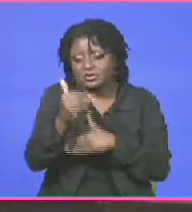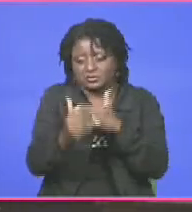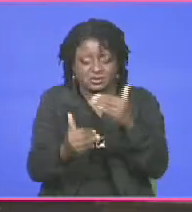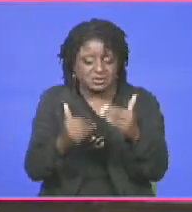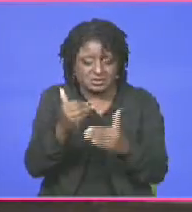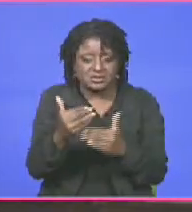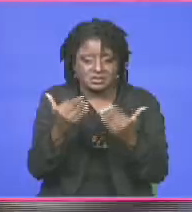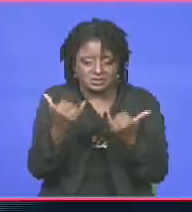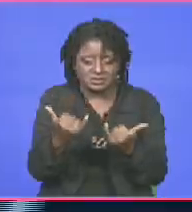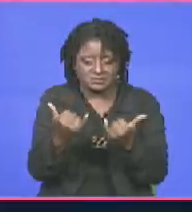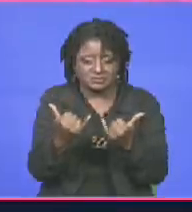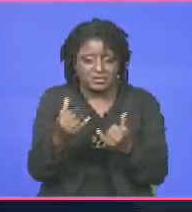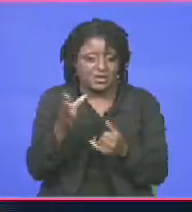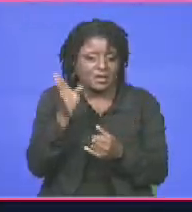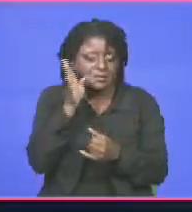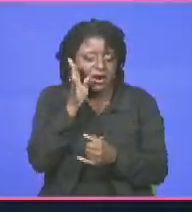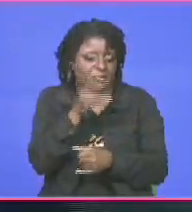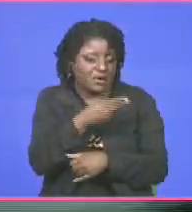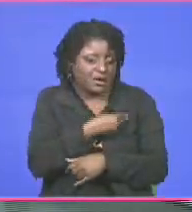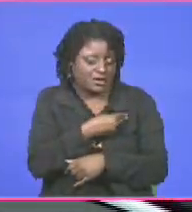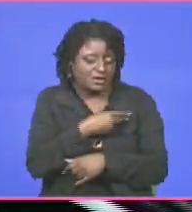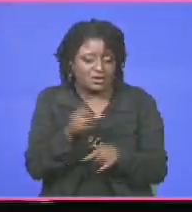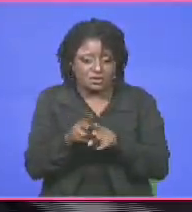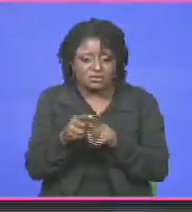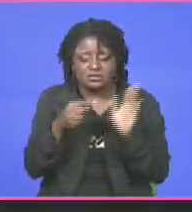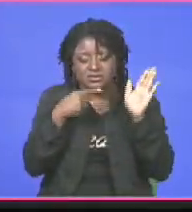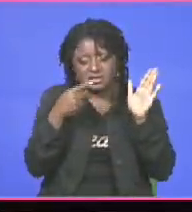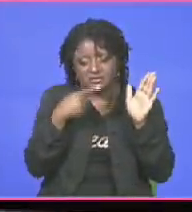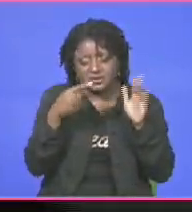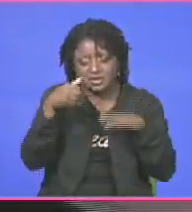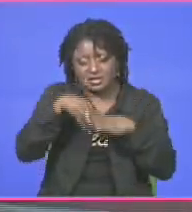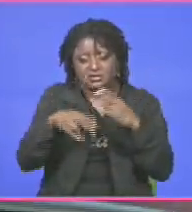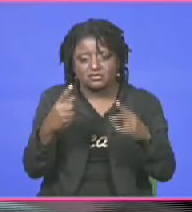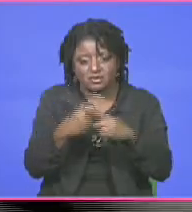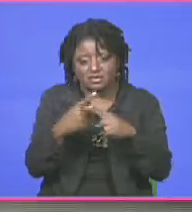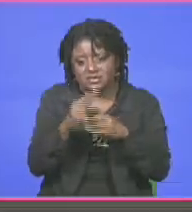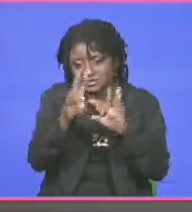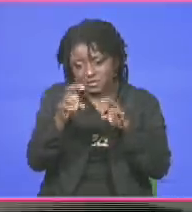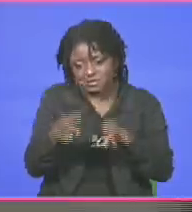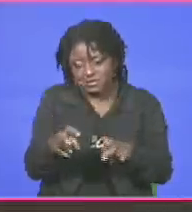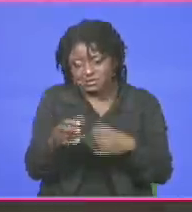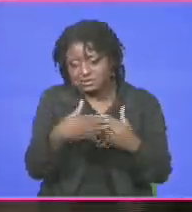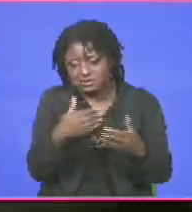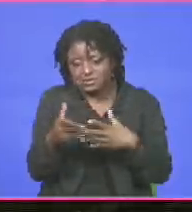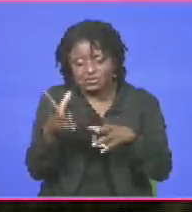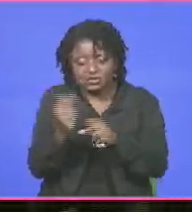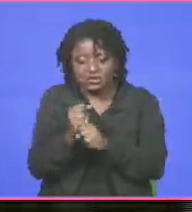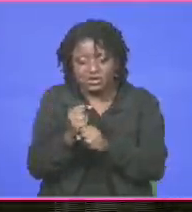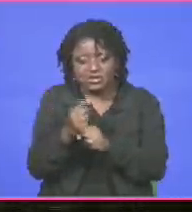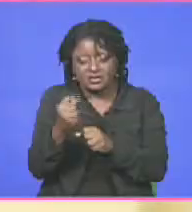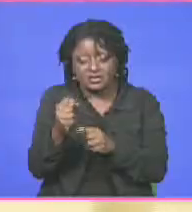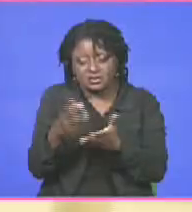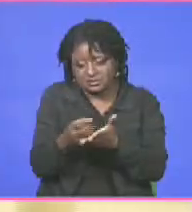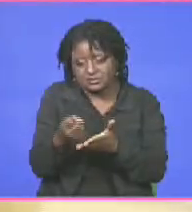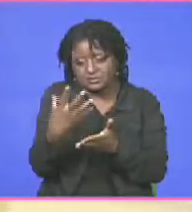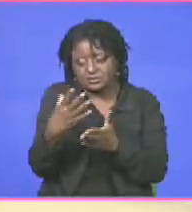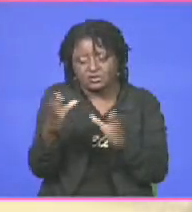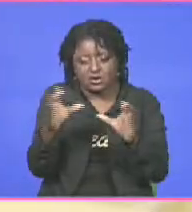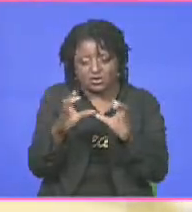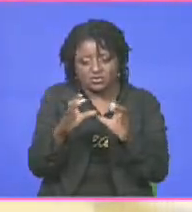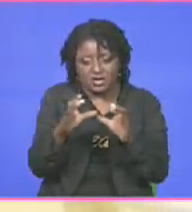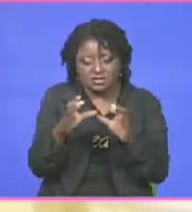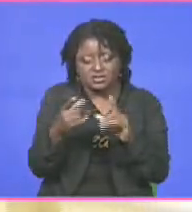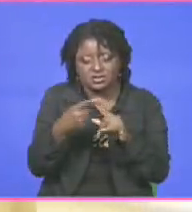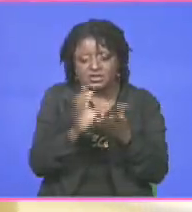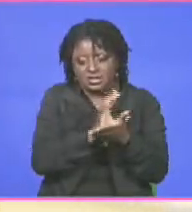time. Now, Barbara Hanna also testified in a cross-examination that although she secured the lucrative contract to clean the critical care